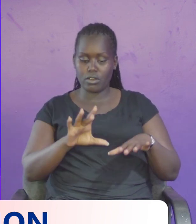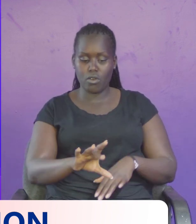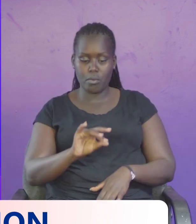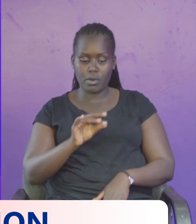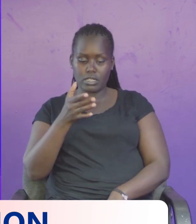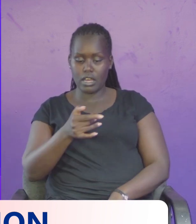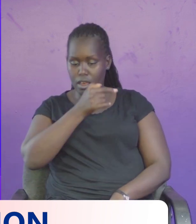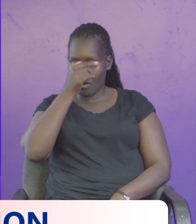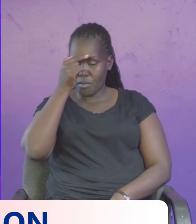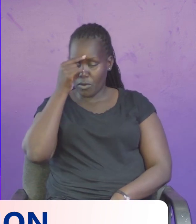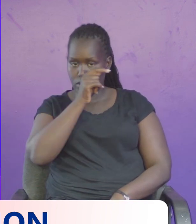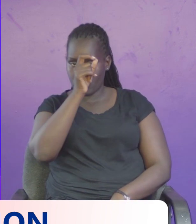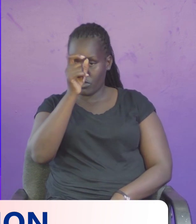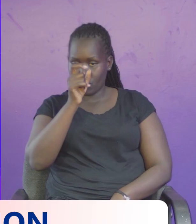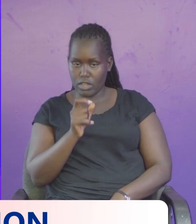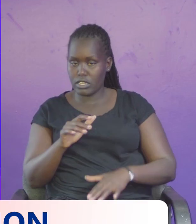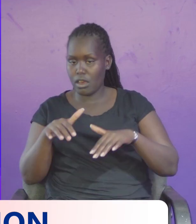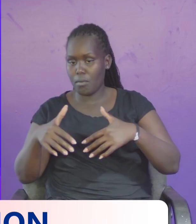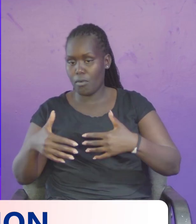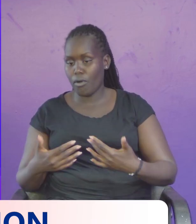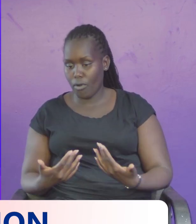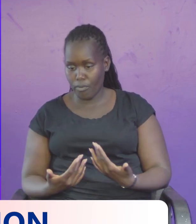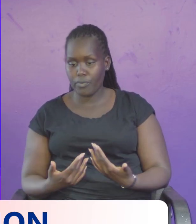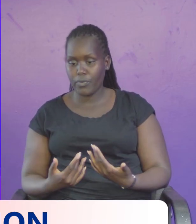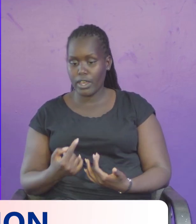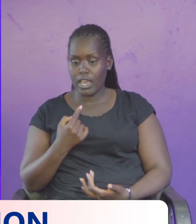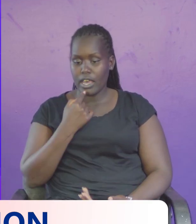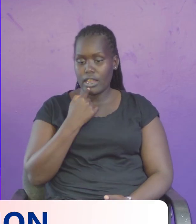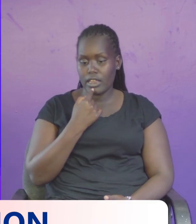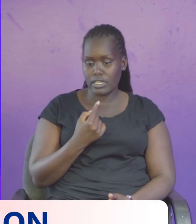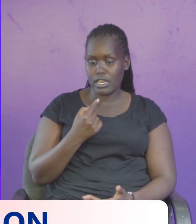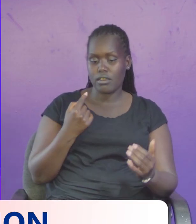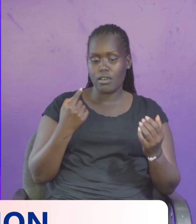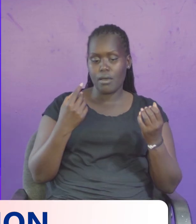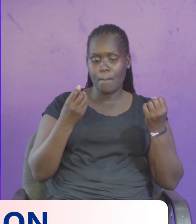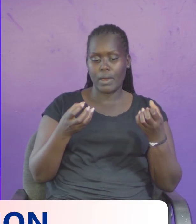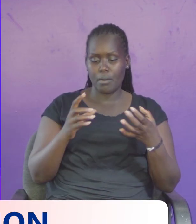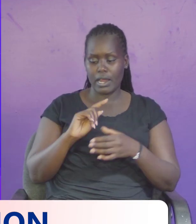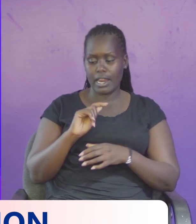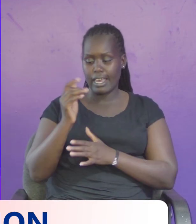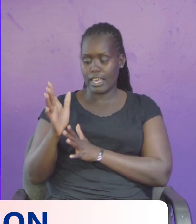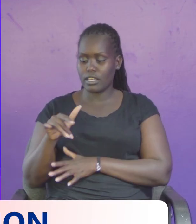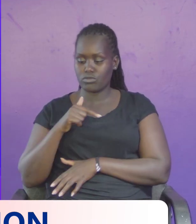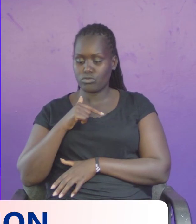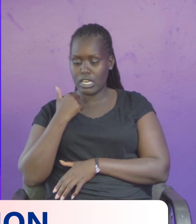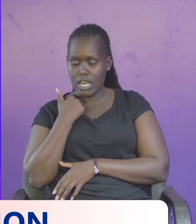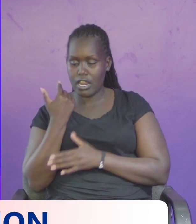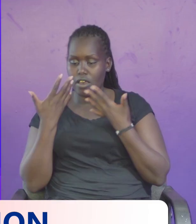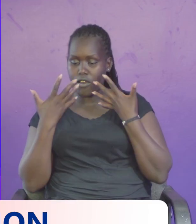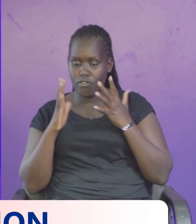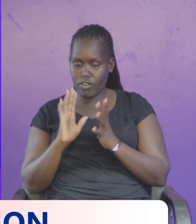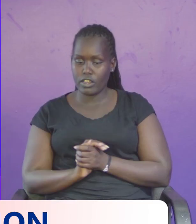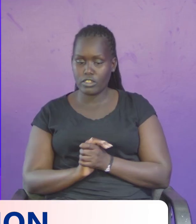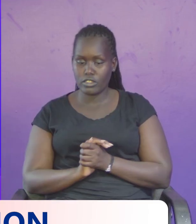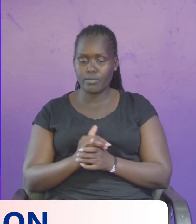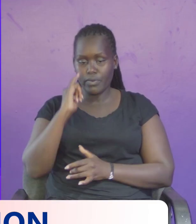because of that regionalism? I mean, they say several Kenyans were killed. Mr. Jonah, I have just mentioned